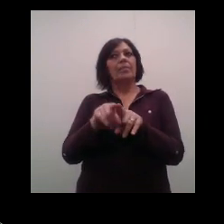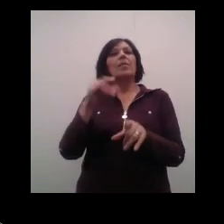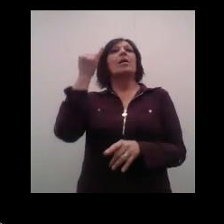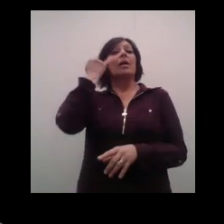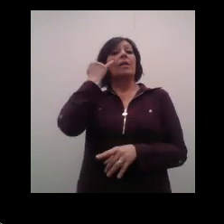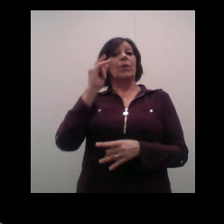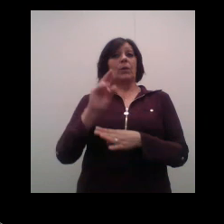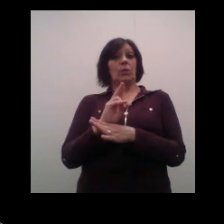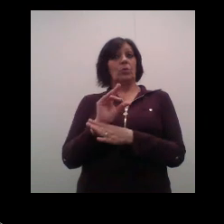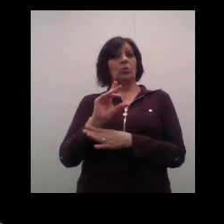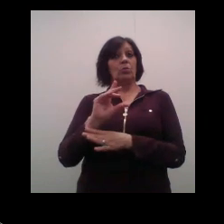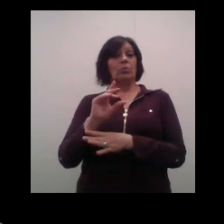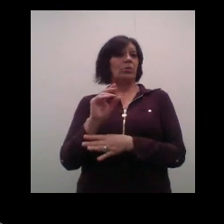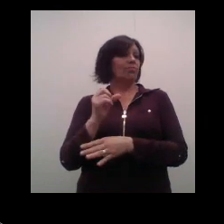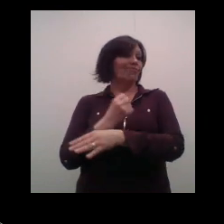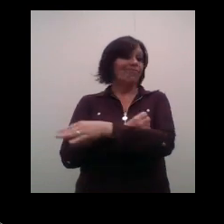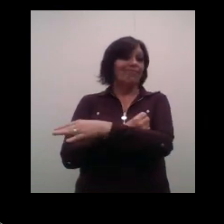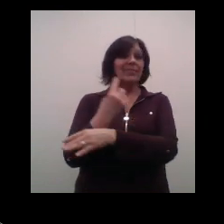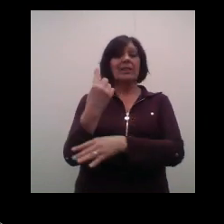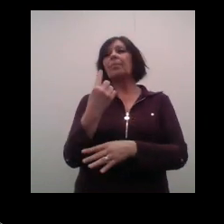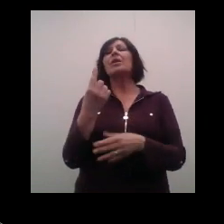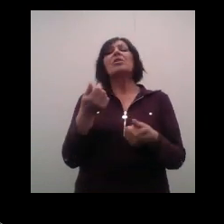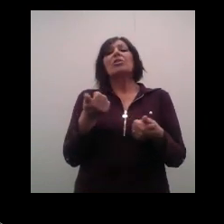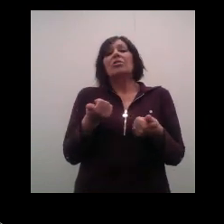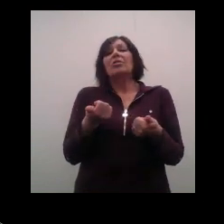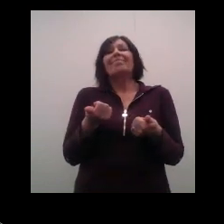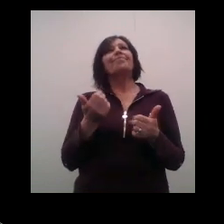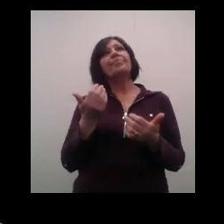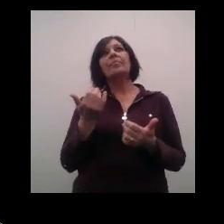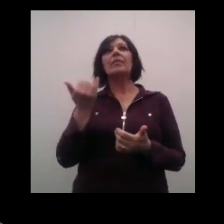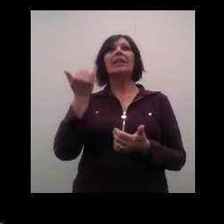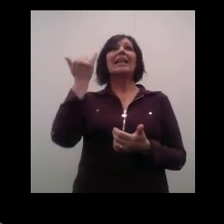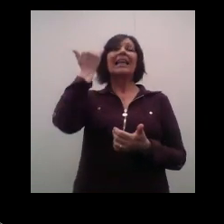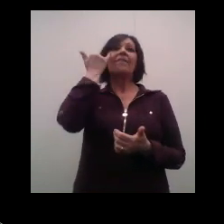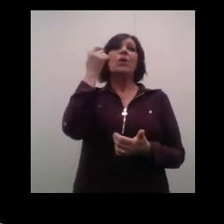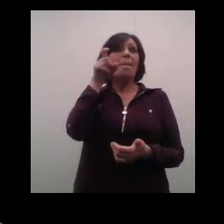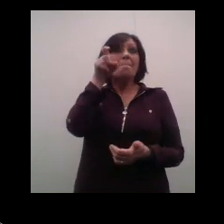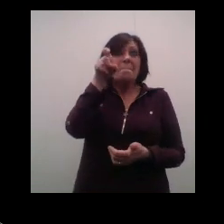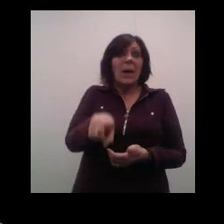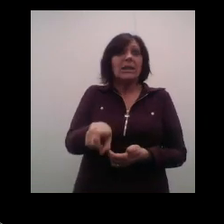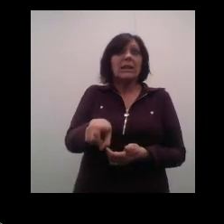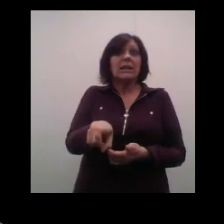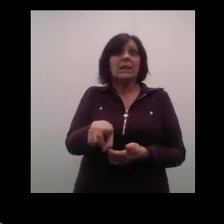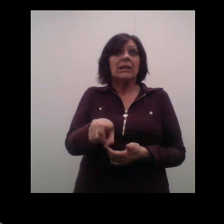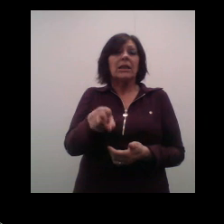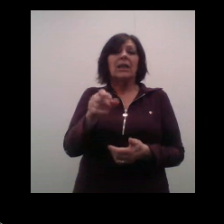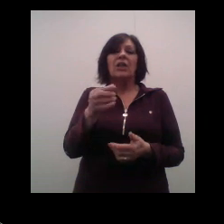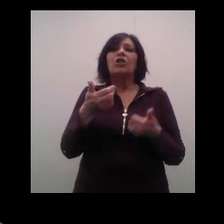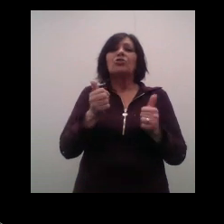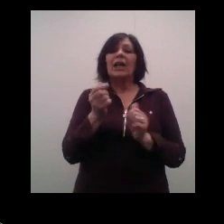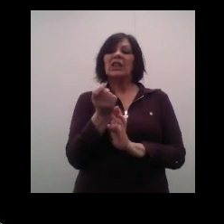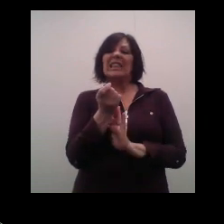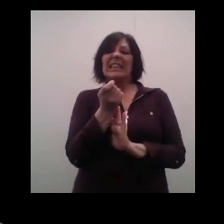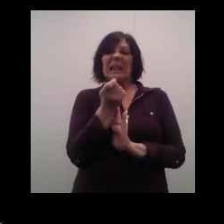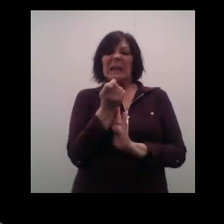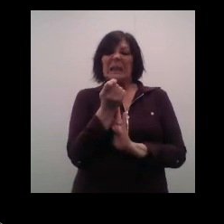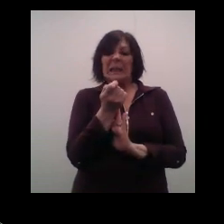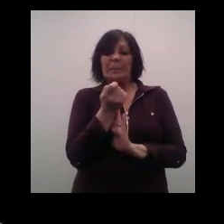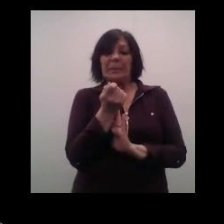going to use something, maybe just try if you really need to use, just try a small amount,